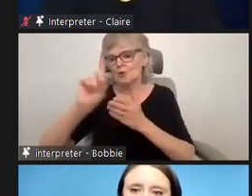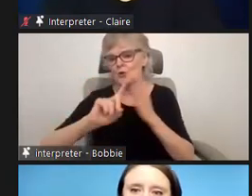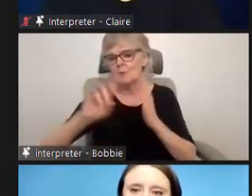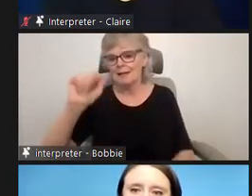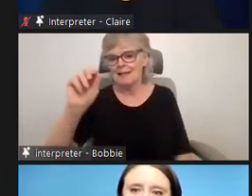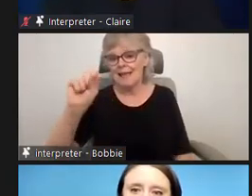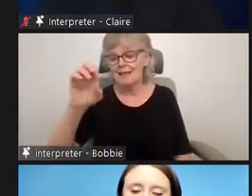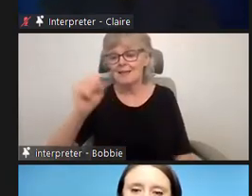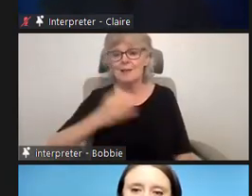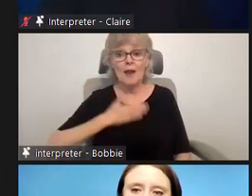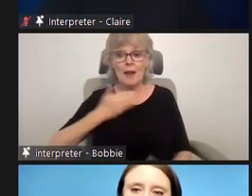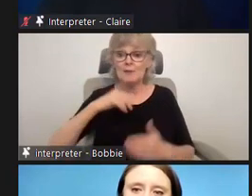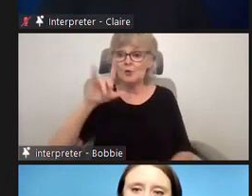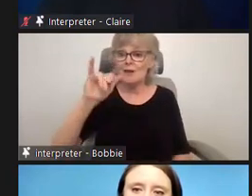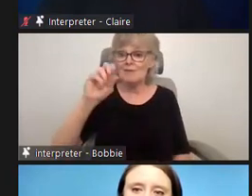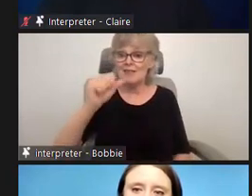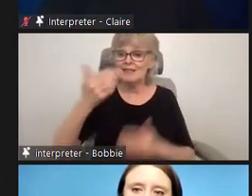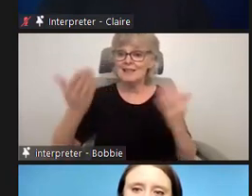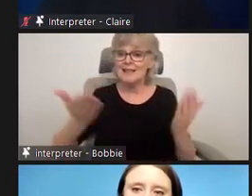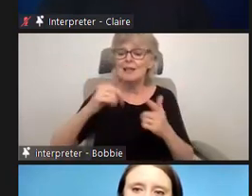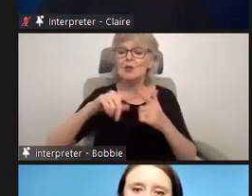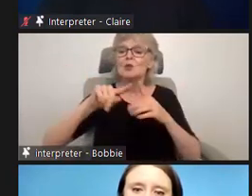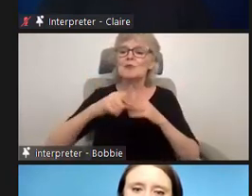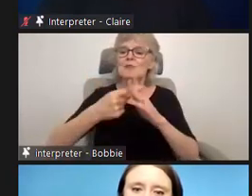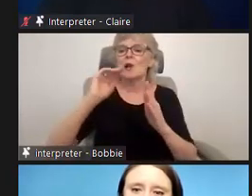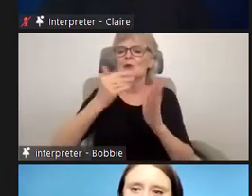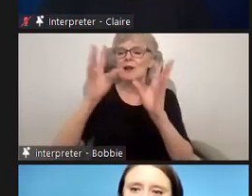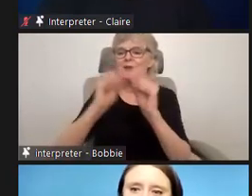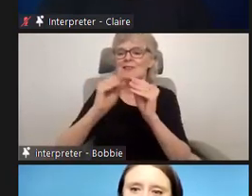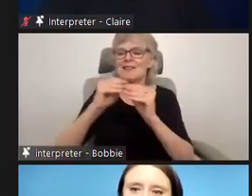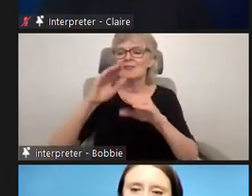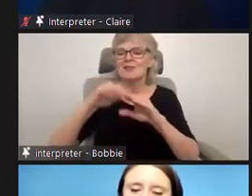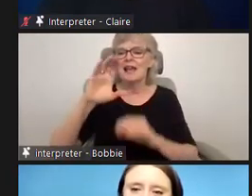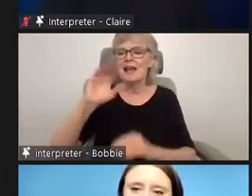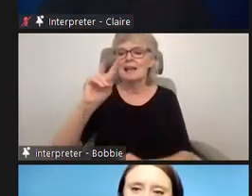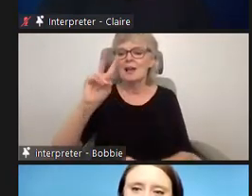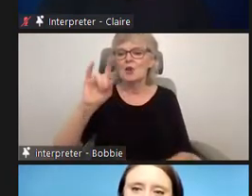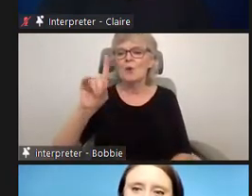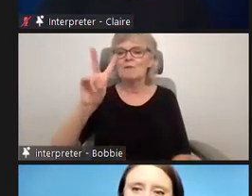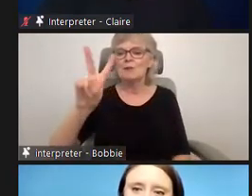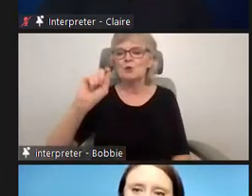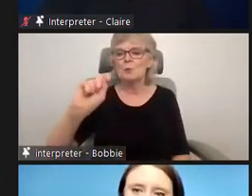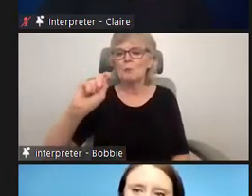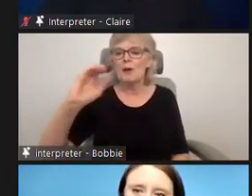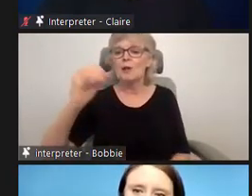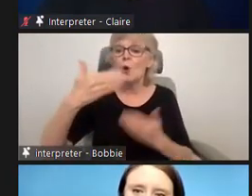with us today to start off our session on COVID 2.0. So Lisa?